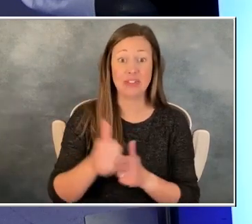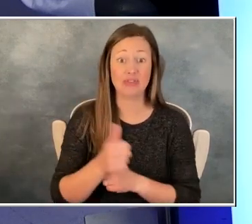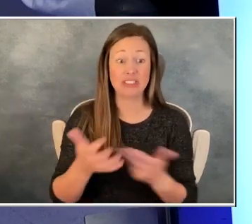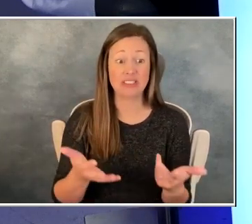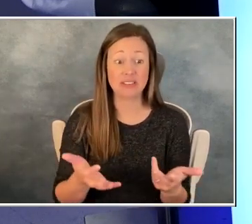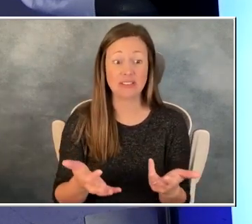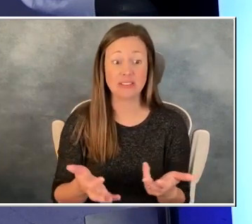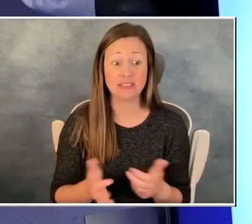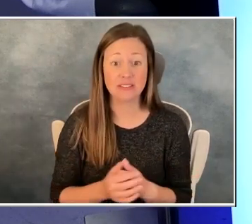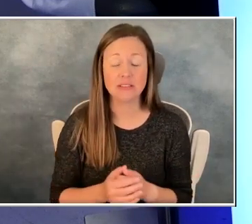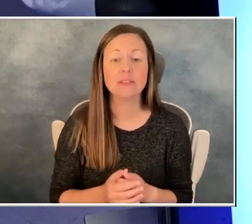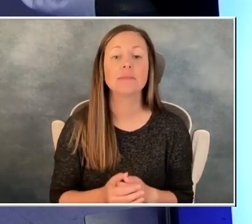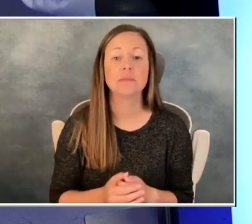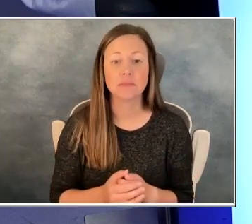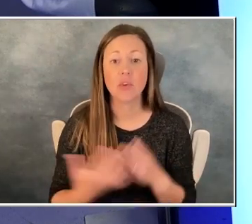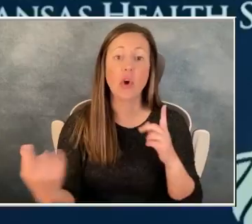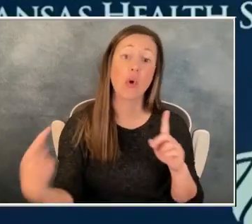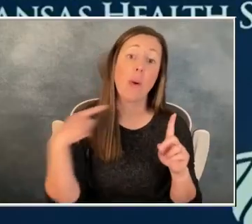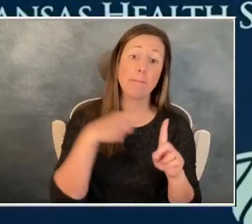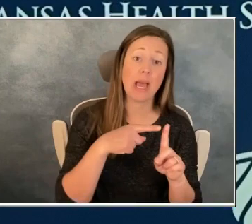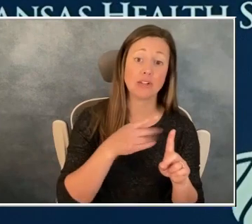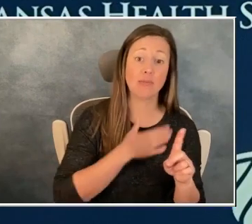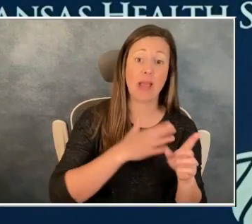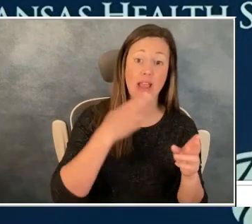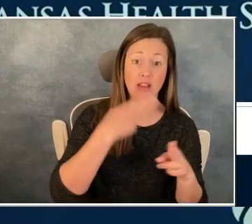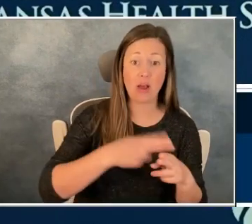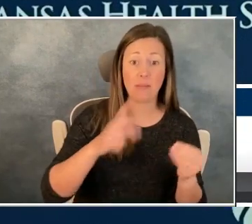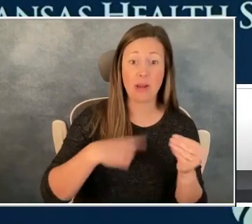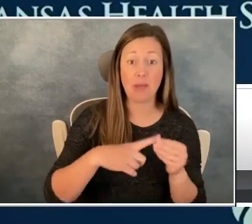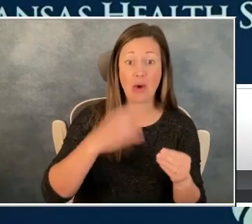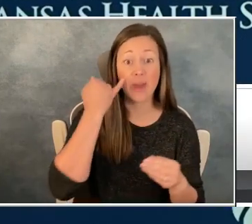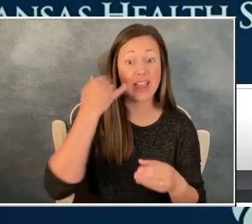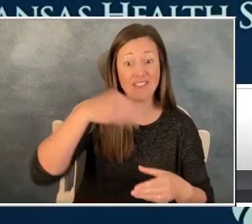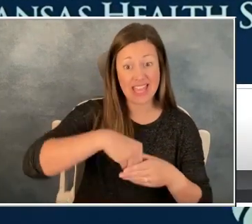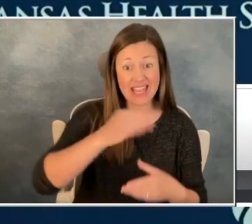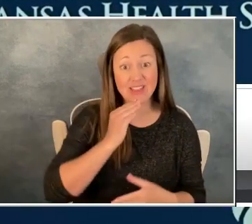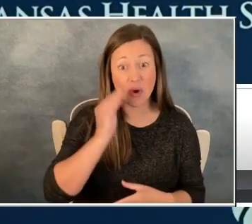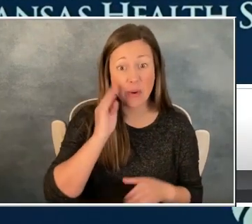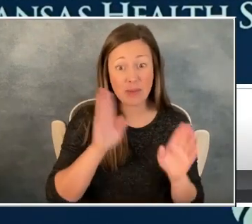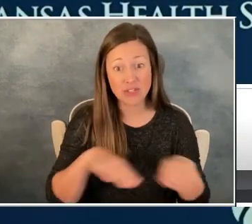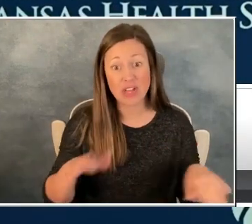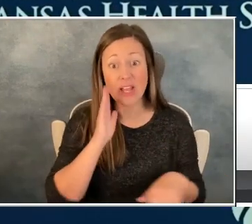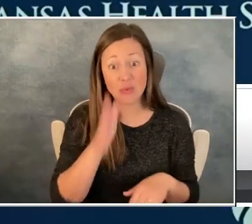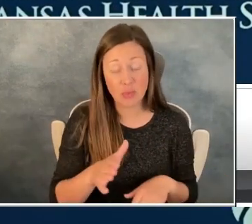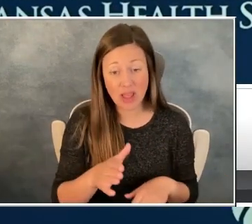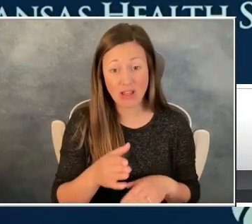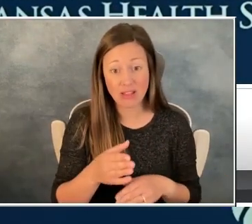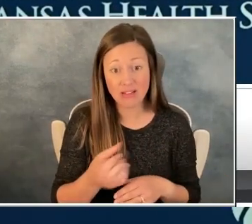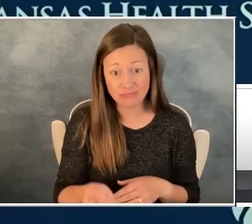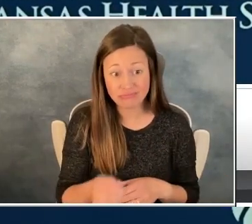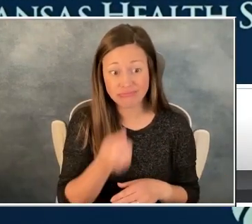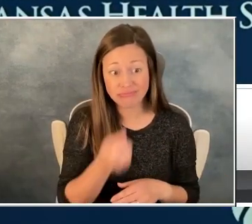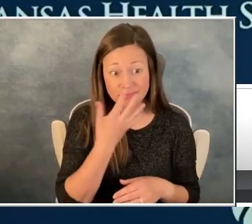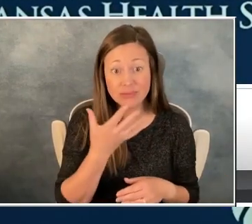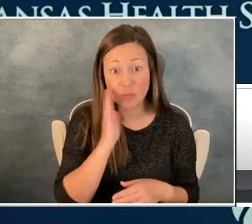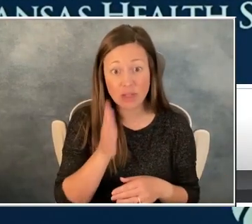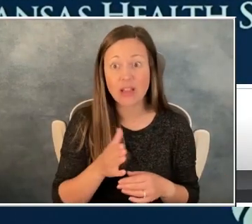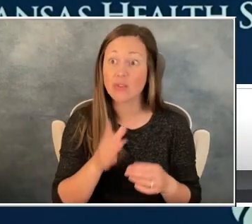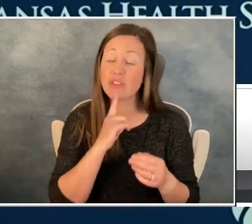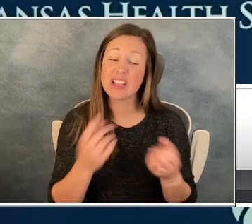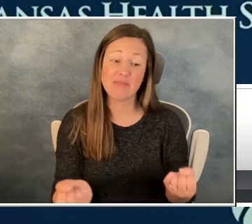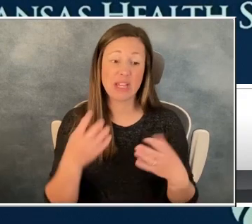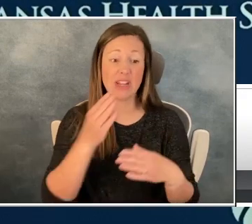back to if it's in the home, the child will get into it, and those do look like candy. Yes, and these are in a lot of homes now, and sometimes people